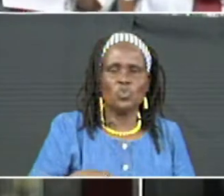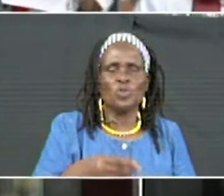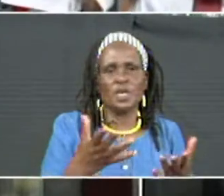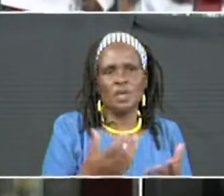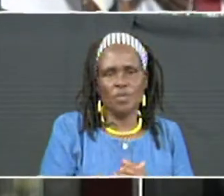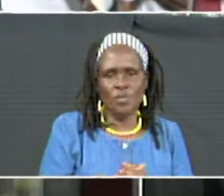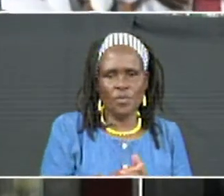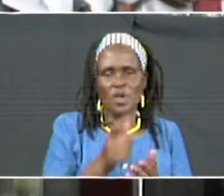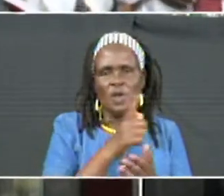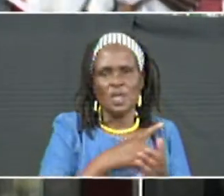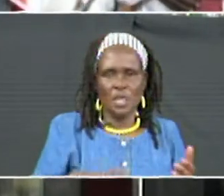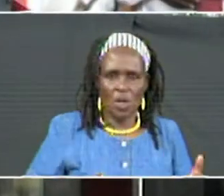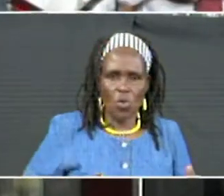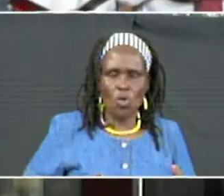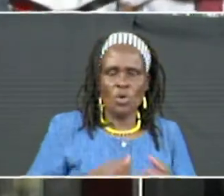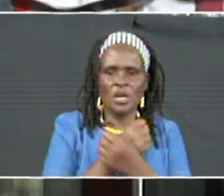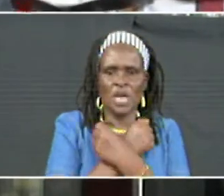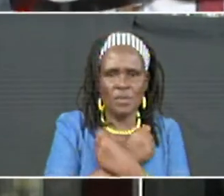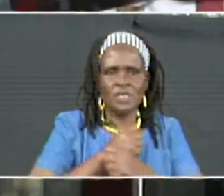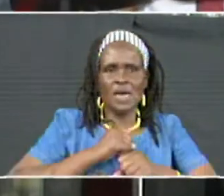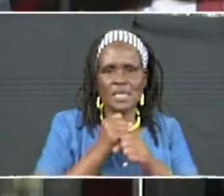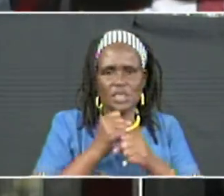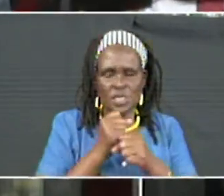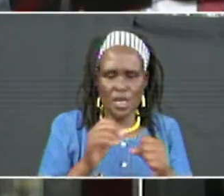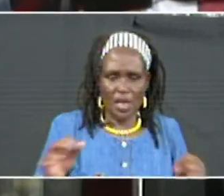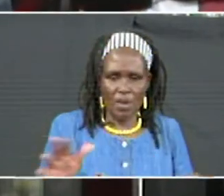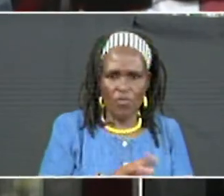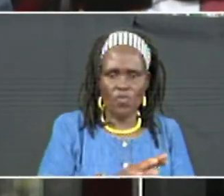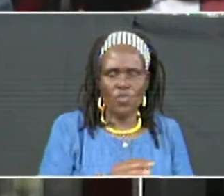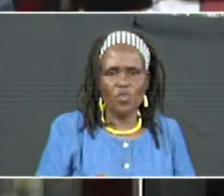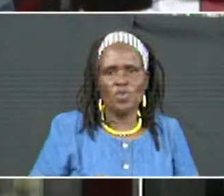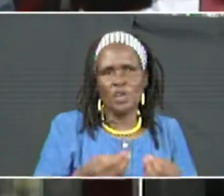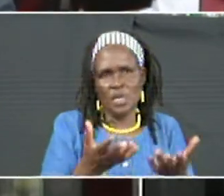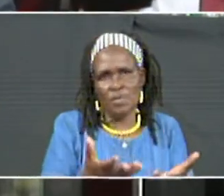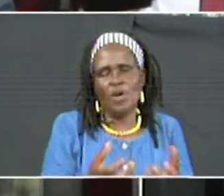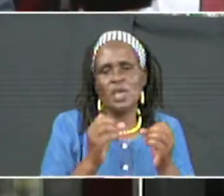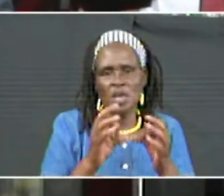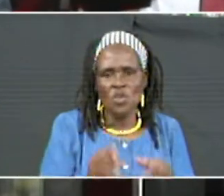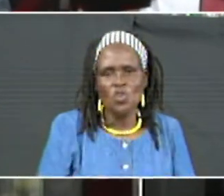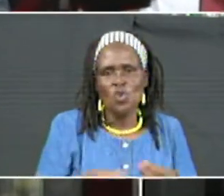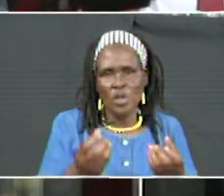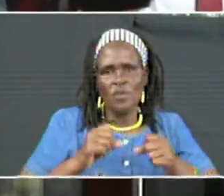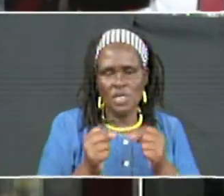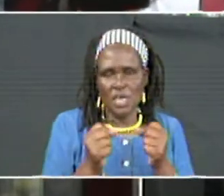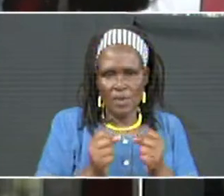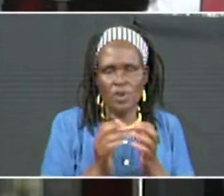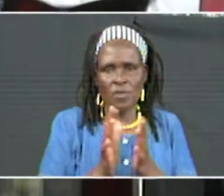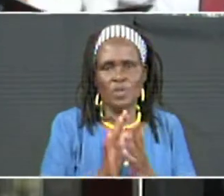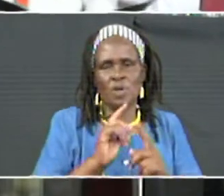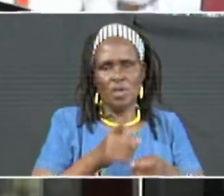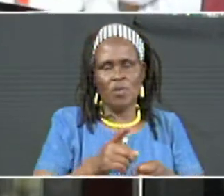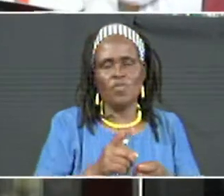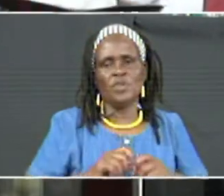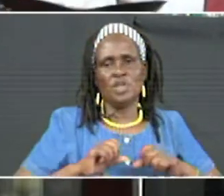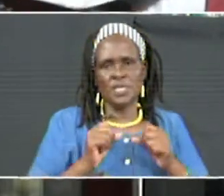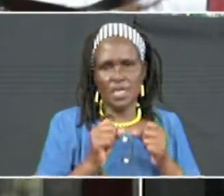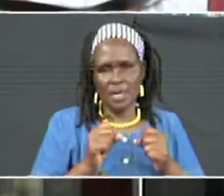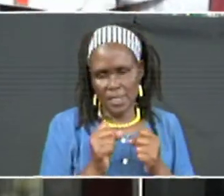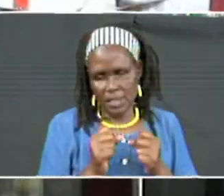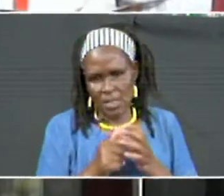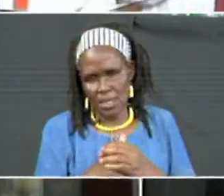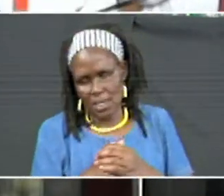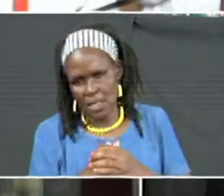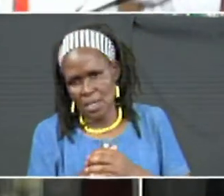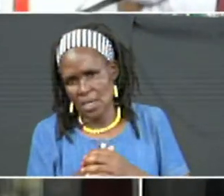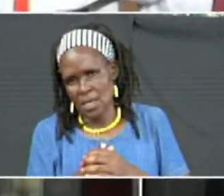The Lord loves a cheerful giver. Please, will you give cheerfully? Will you give generously? If you